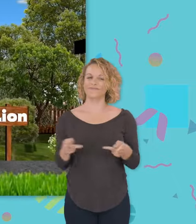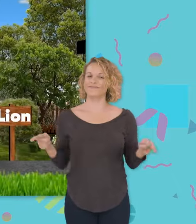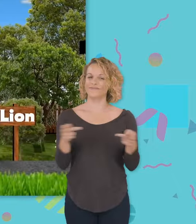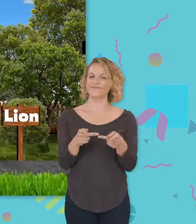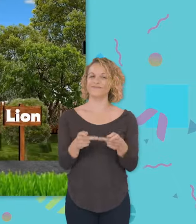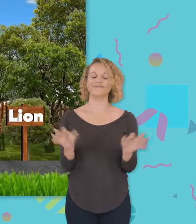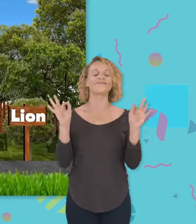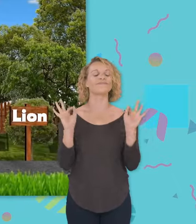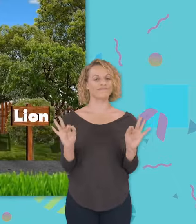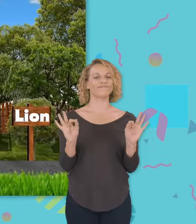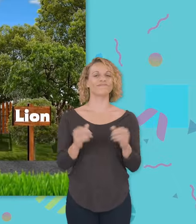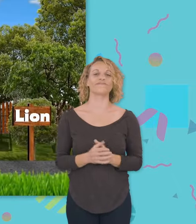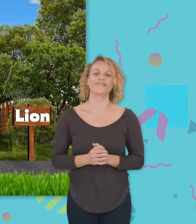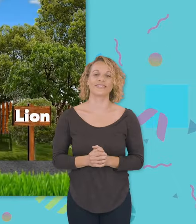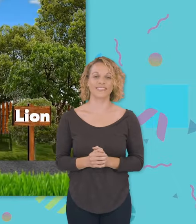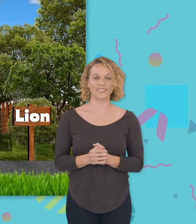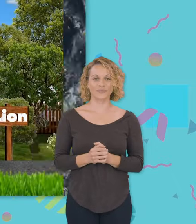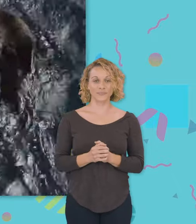Is the place to be.